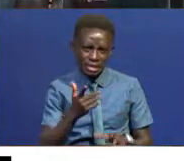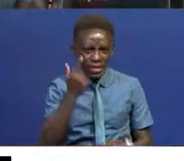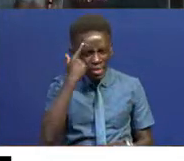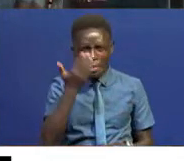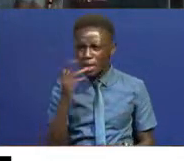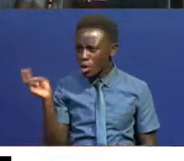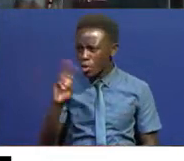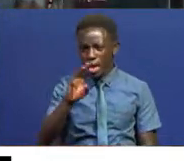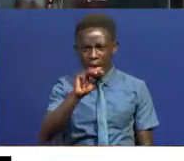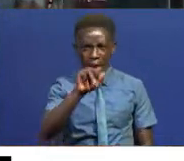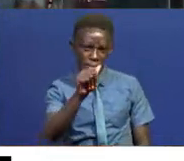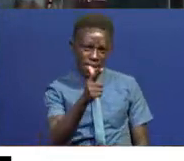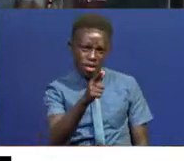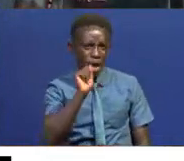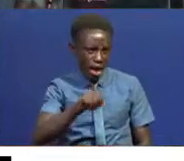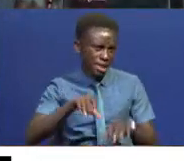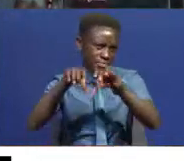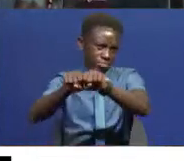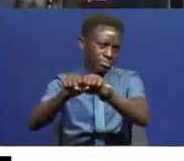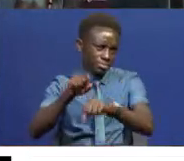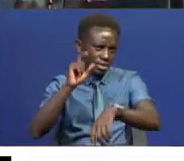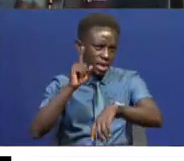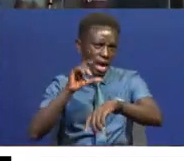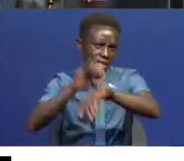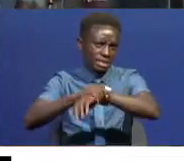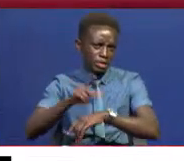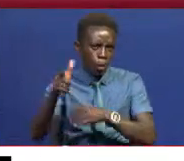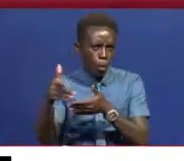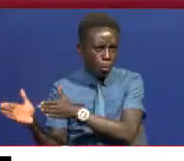Utafutiwe ndio ufike pale.